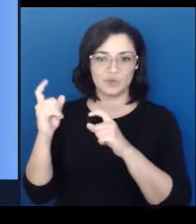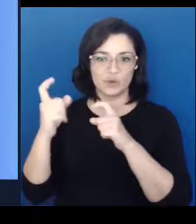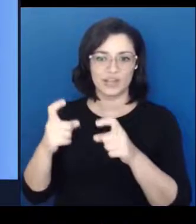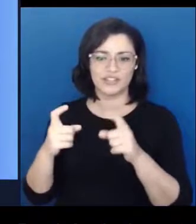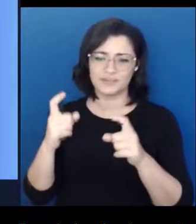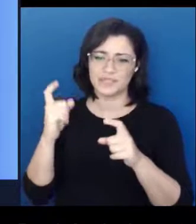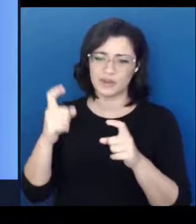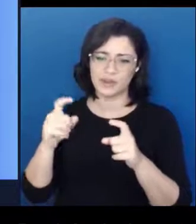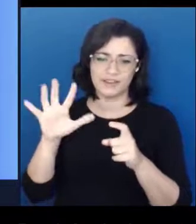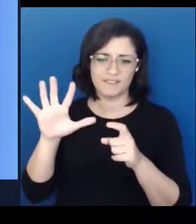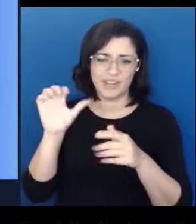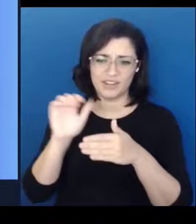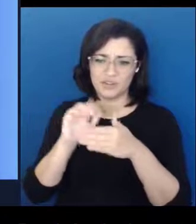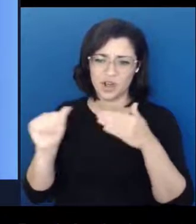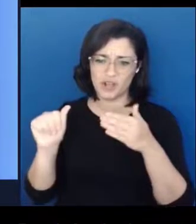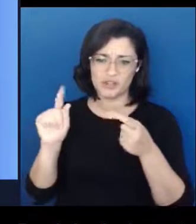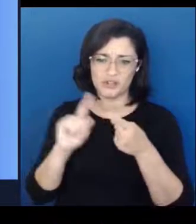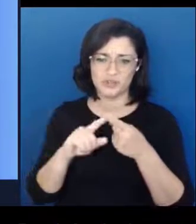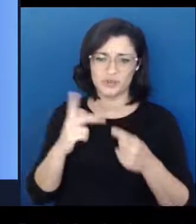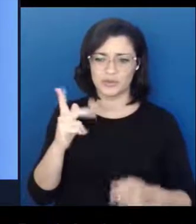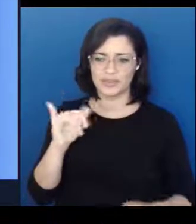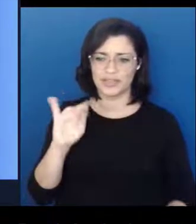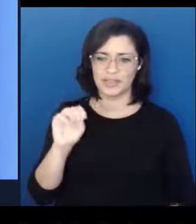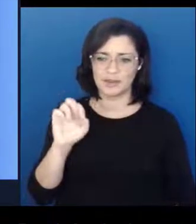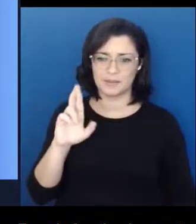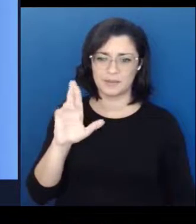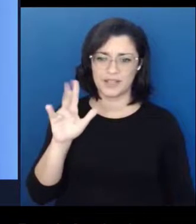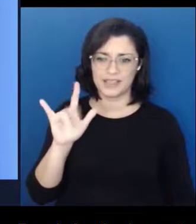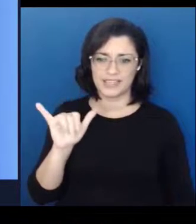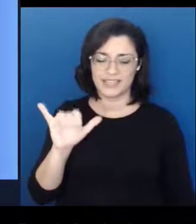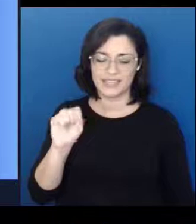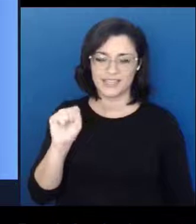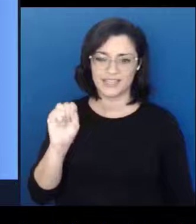So congratulations, everyone.